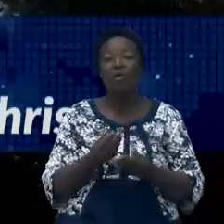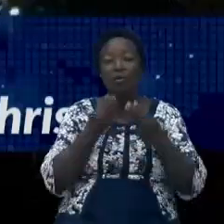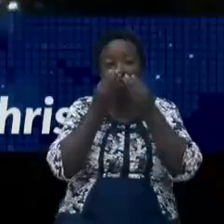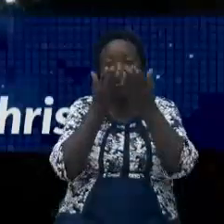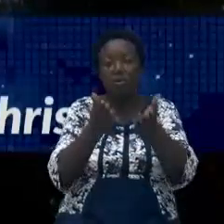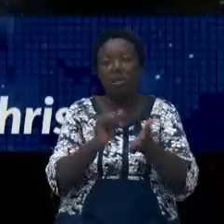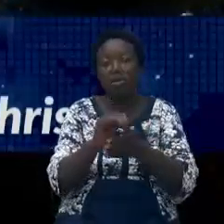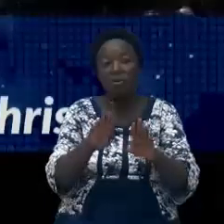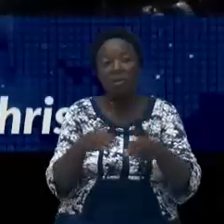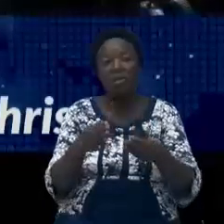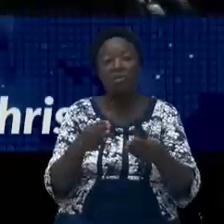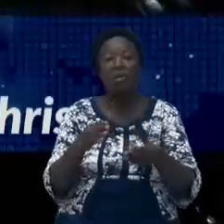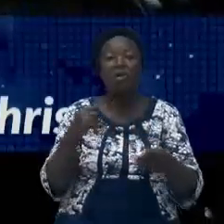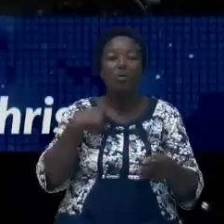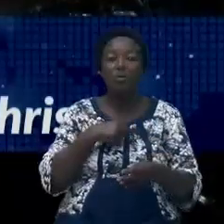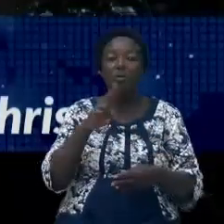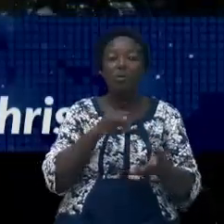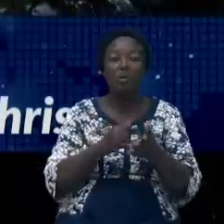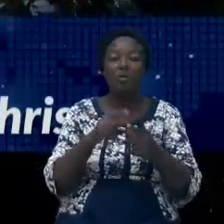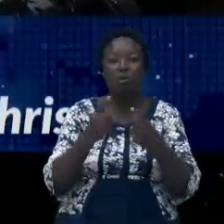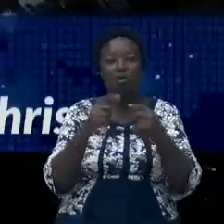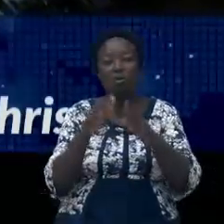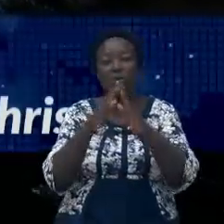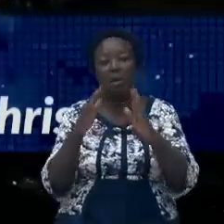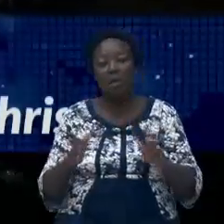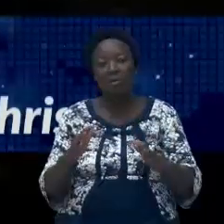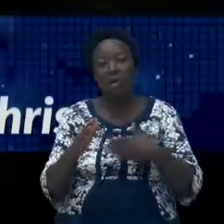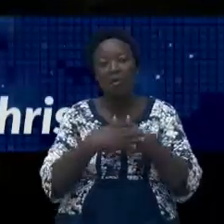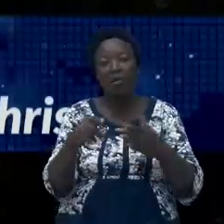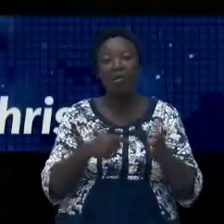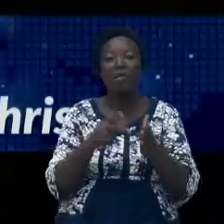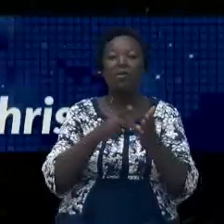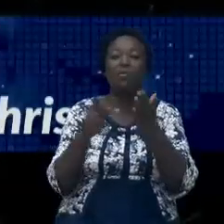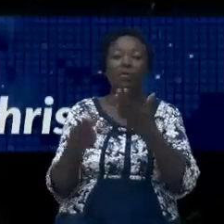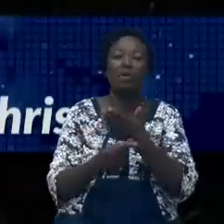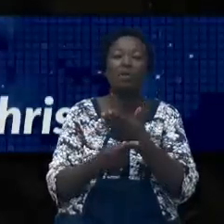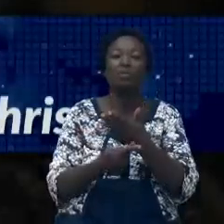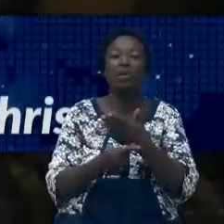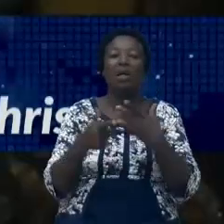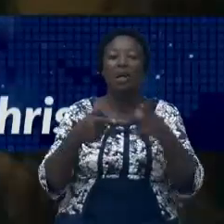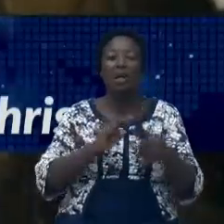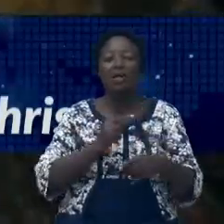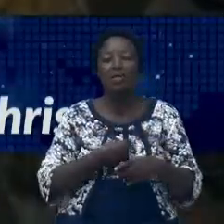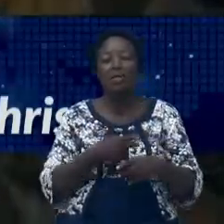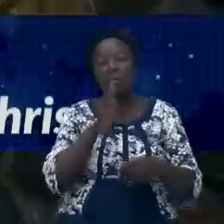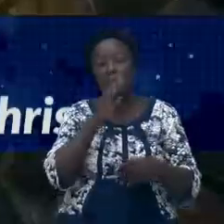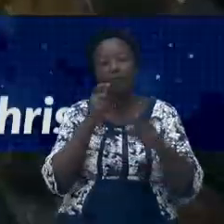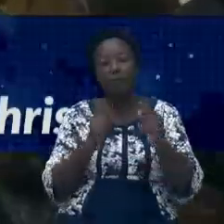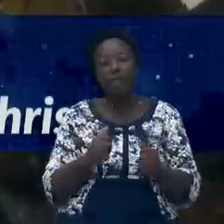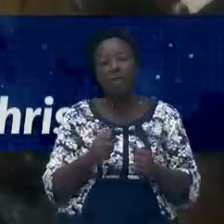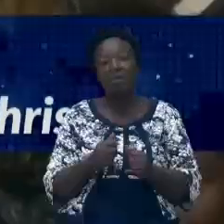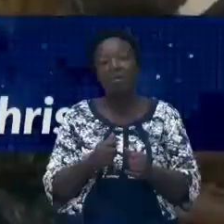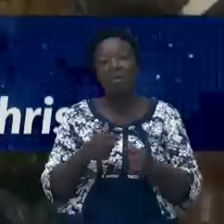able to use the information you give to contact you after this program. Counselors, please, let's